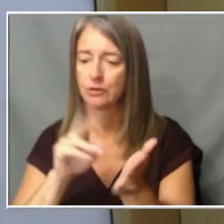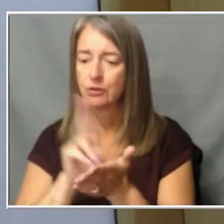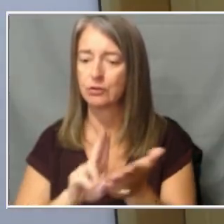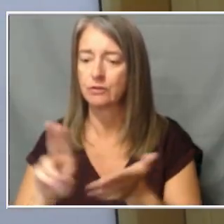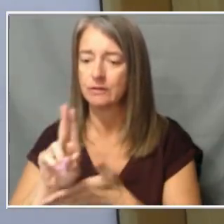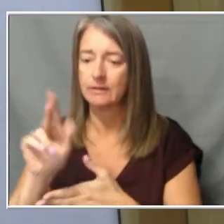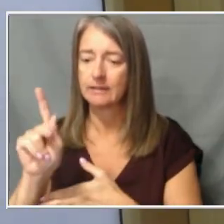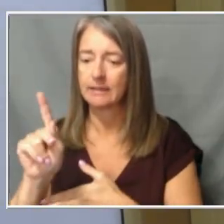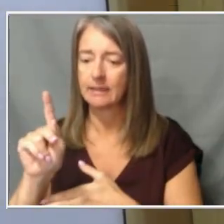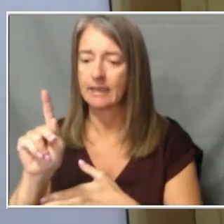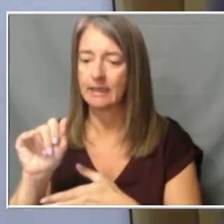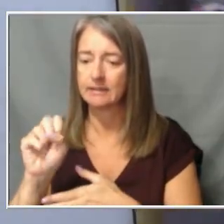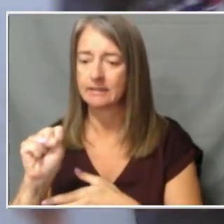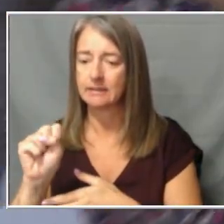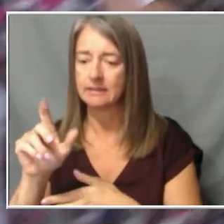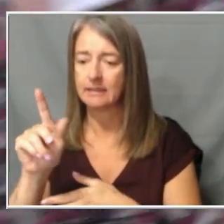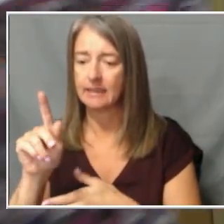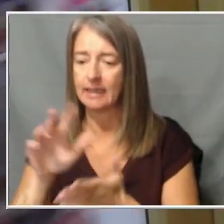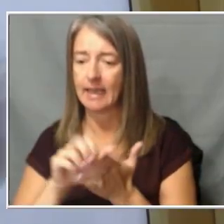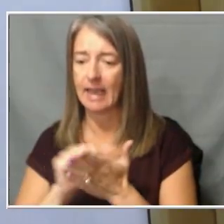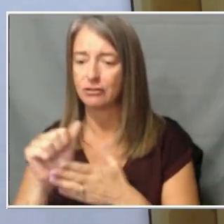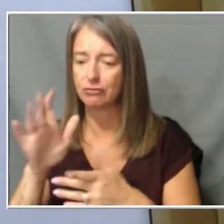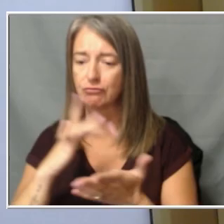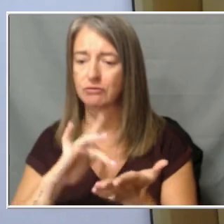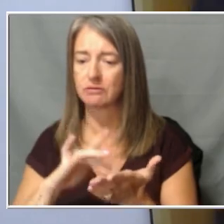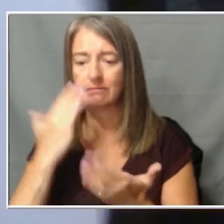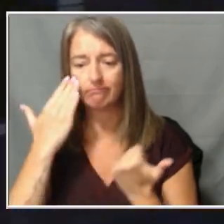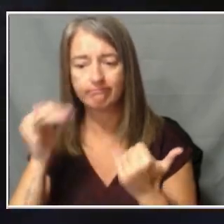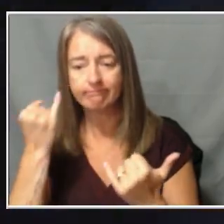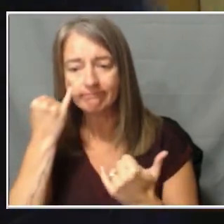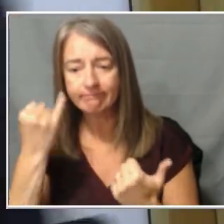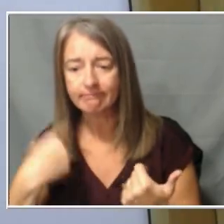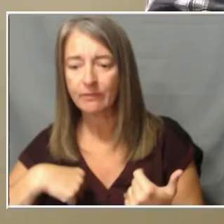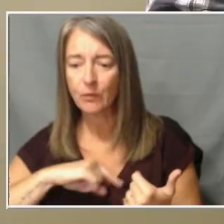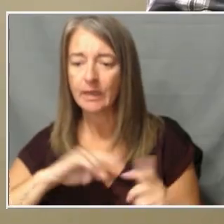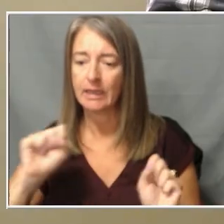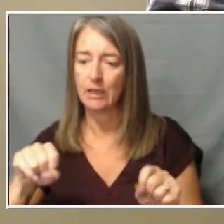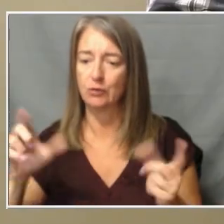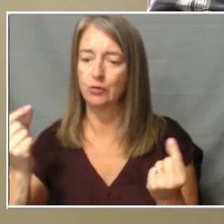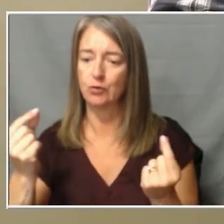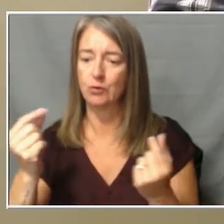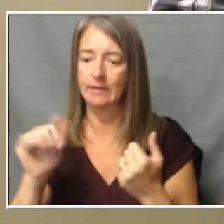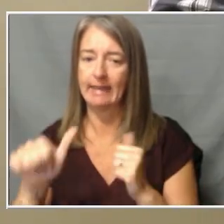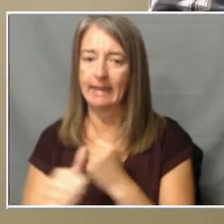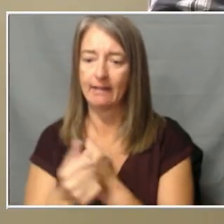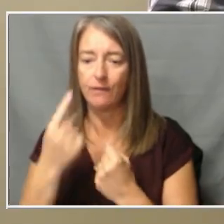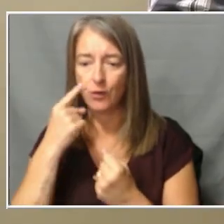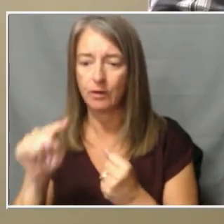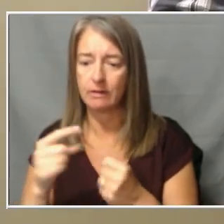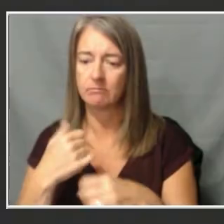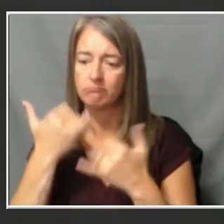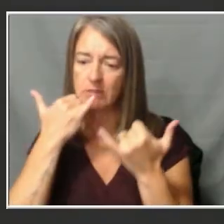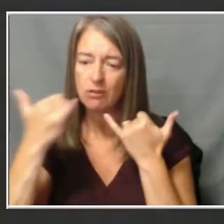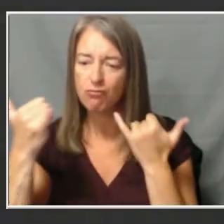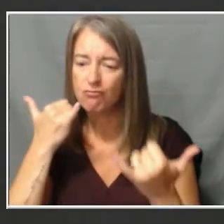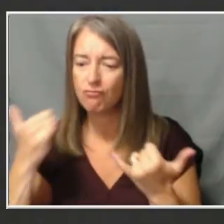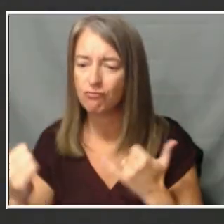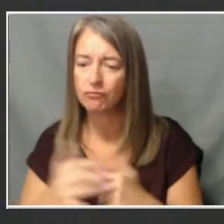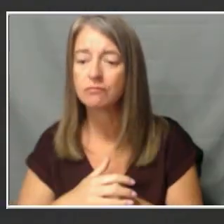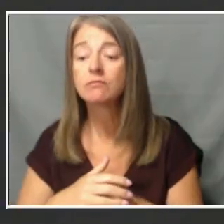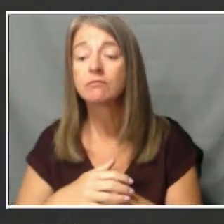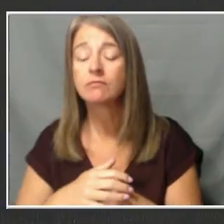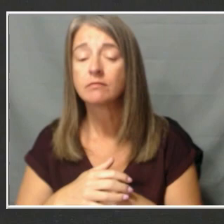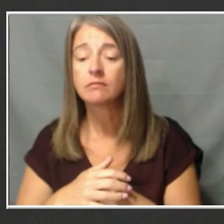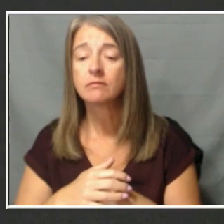Kansas Cancer Center. He said, you know, I don't know if we can do anything here for you, but let me make some phone calls. So he